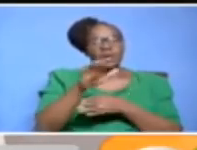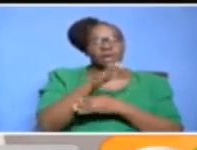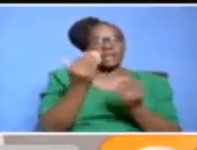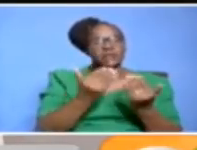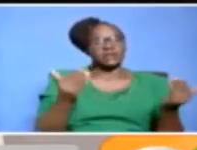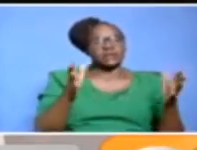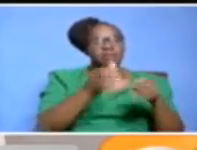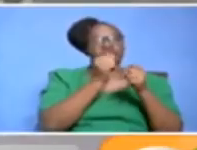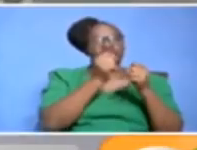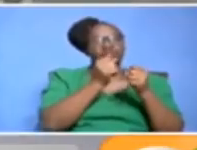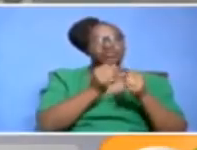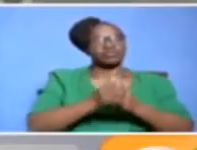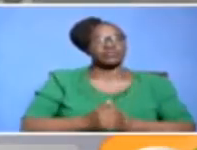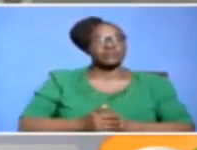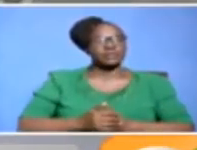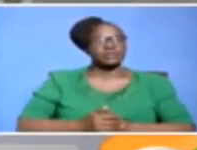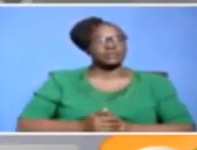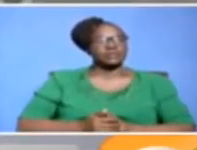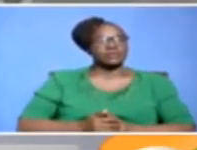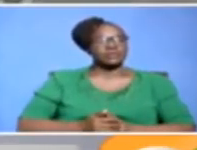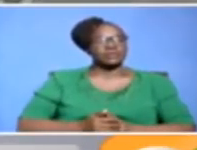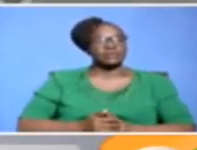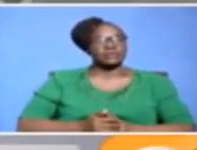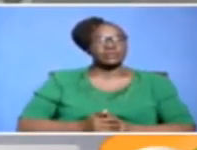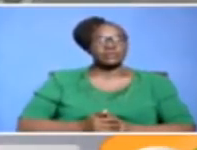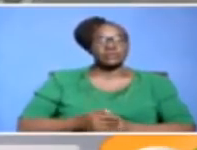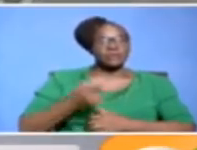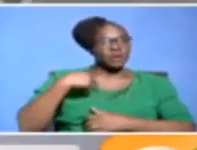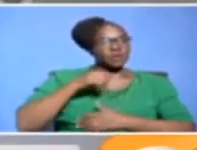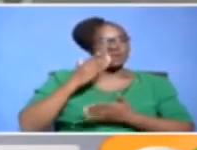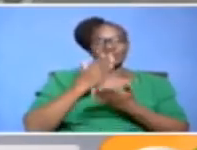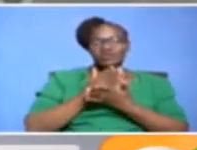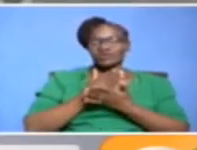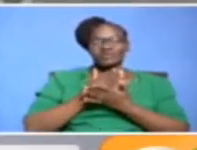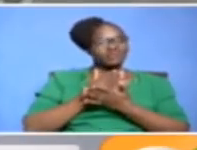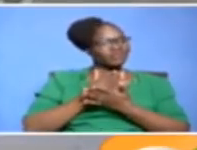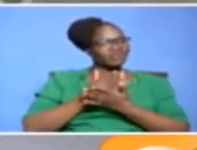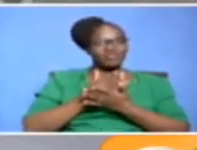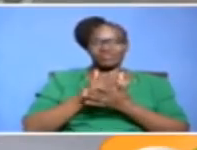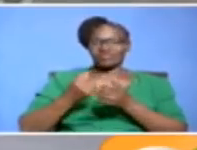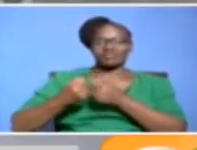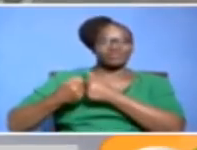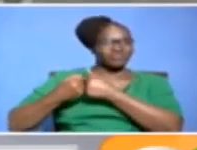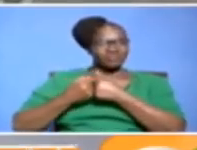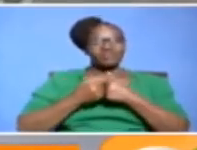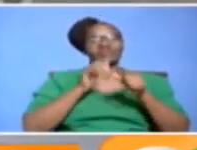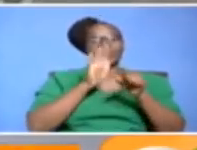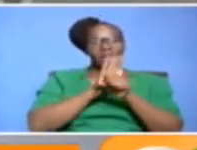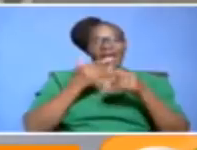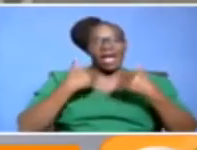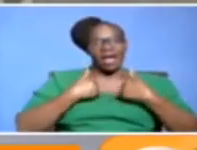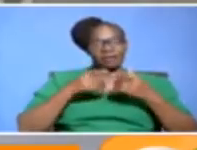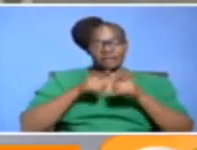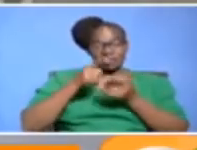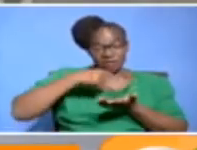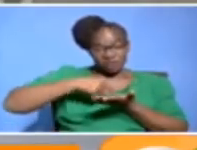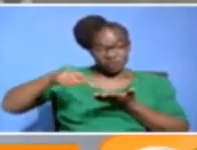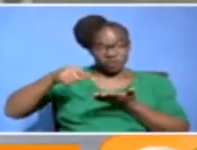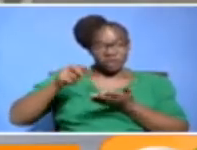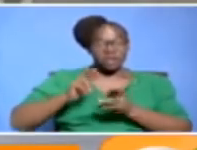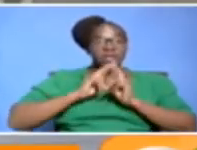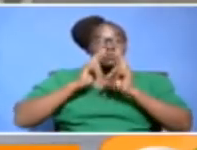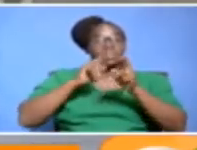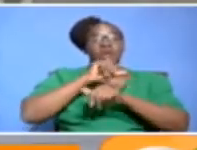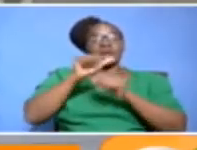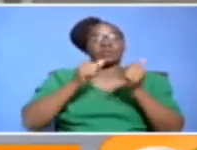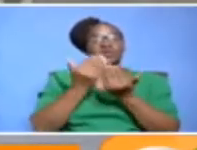being handled? We have a long way to go in Kenya. Actually, this week, there could be kind of a number of reports about children